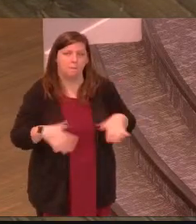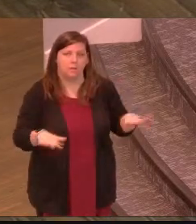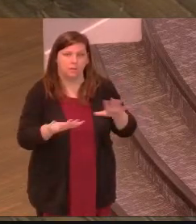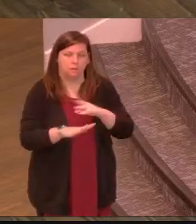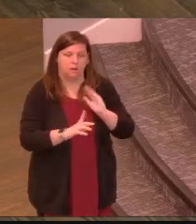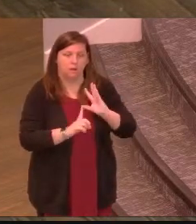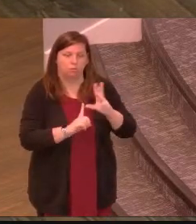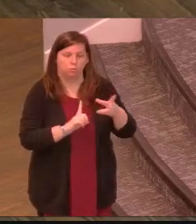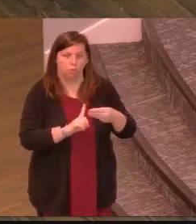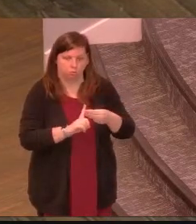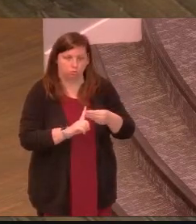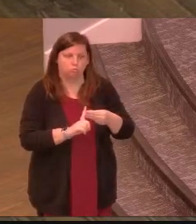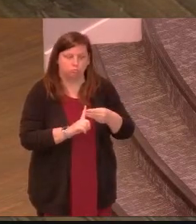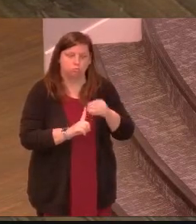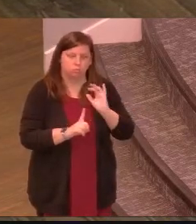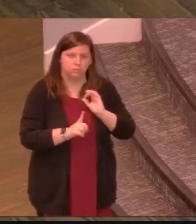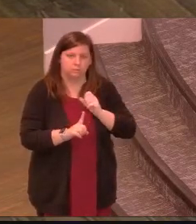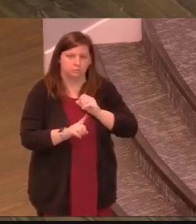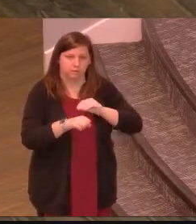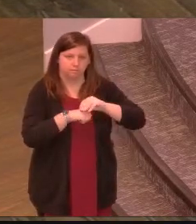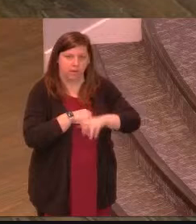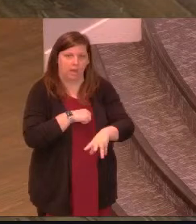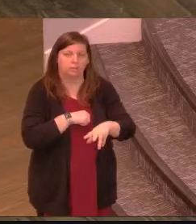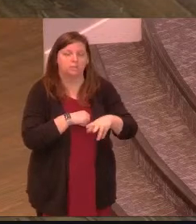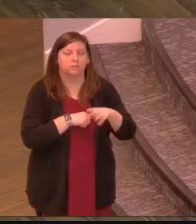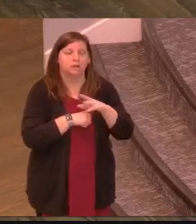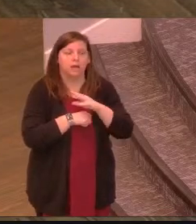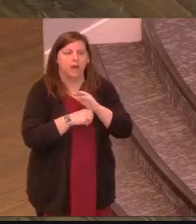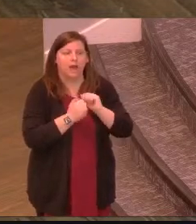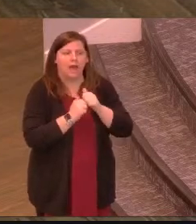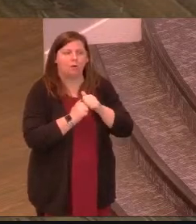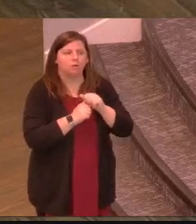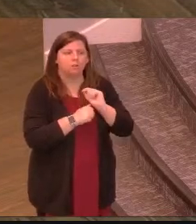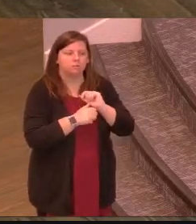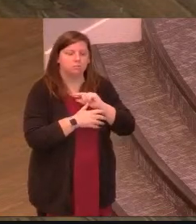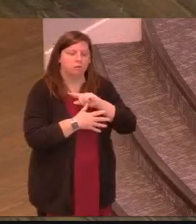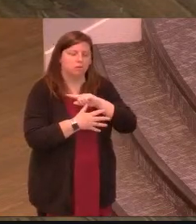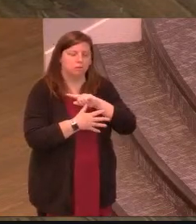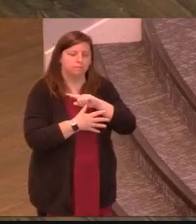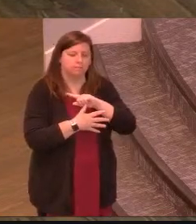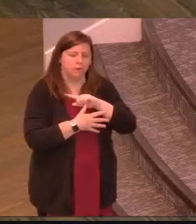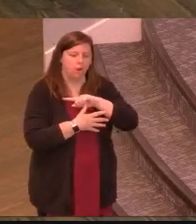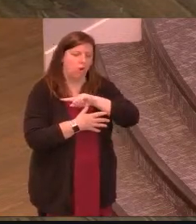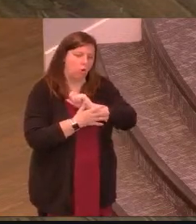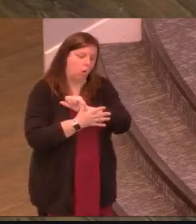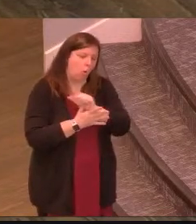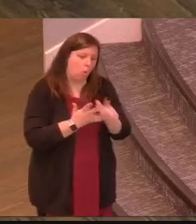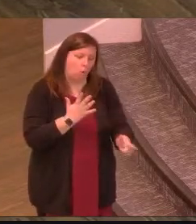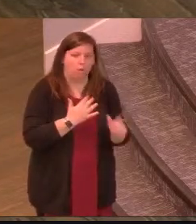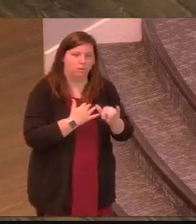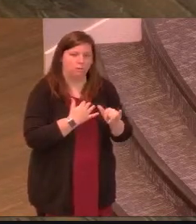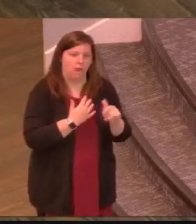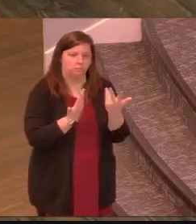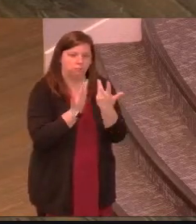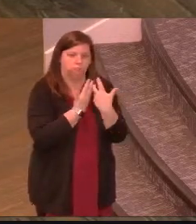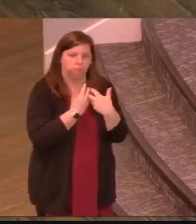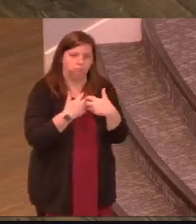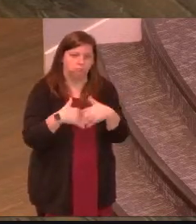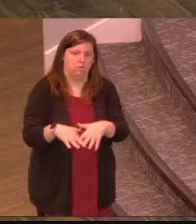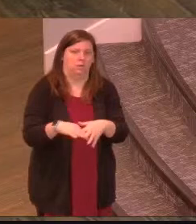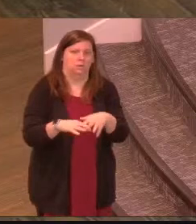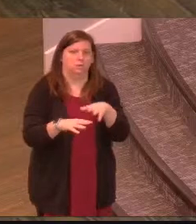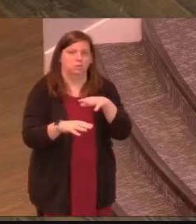development, and then how does all of that work to impact student achievement? So I don't really know what the answer is with respect to what the